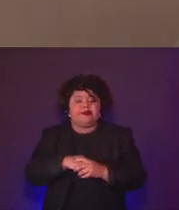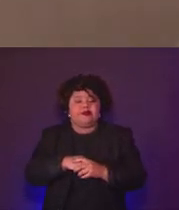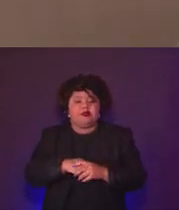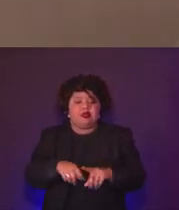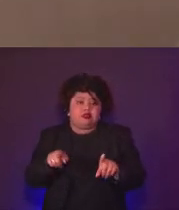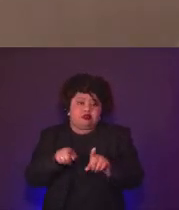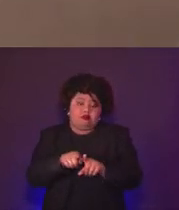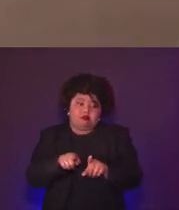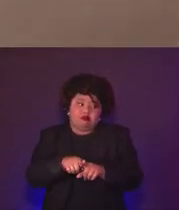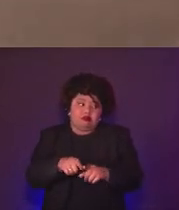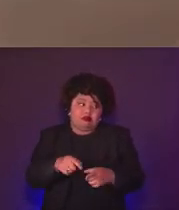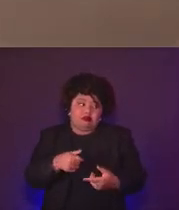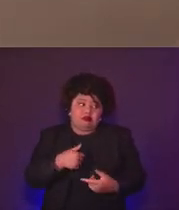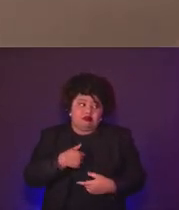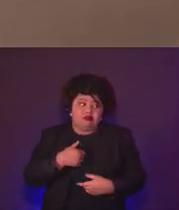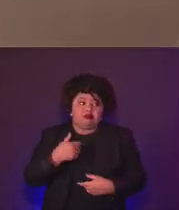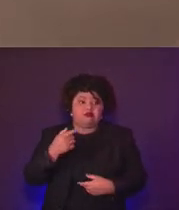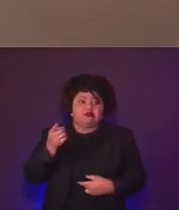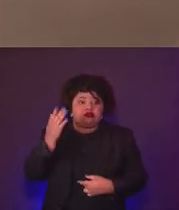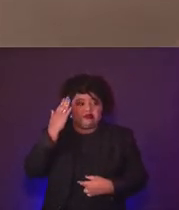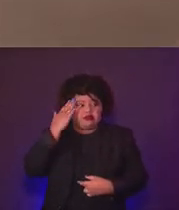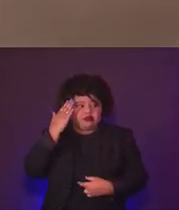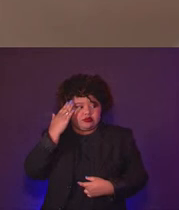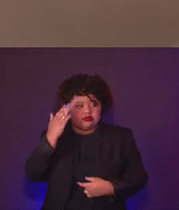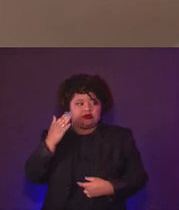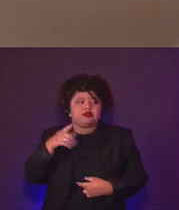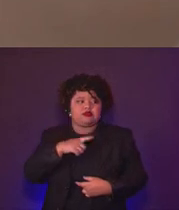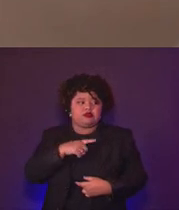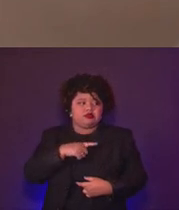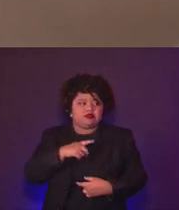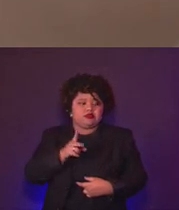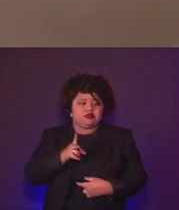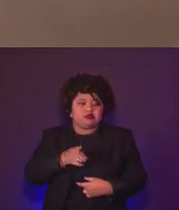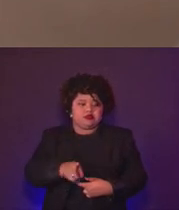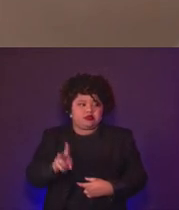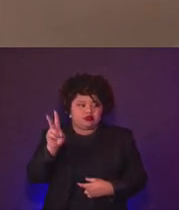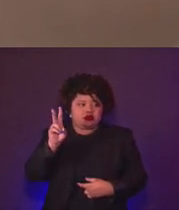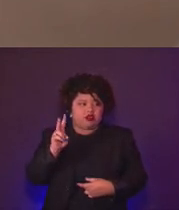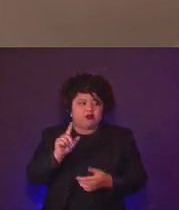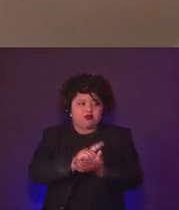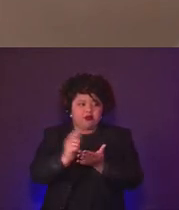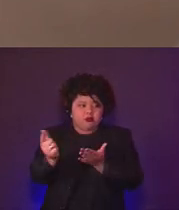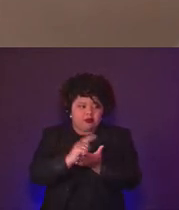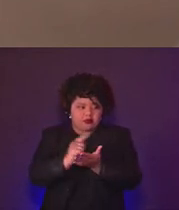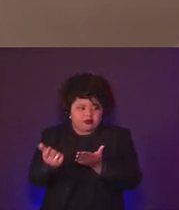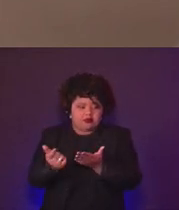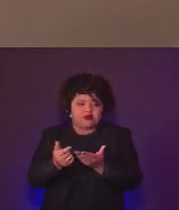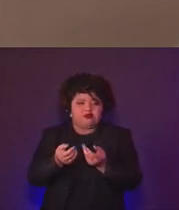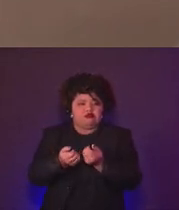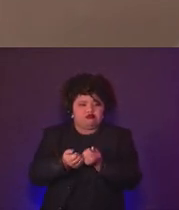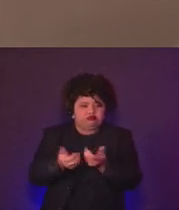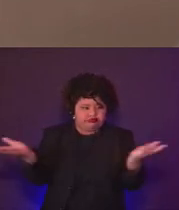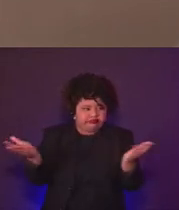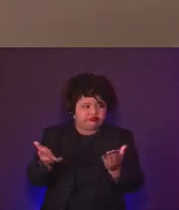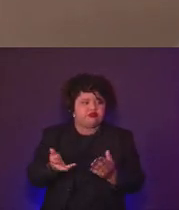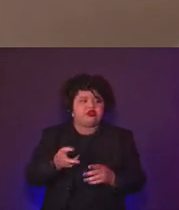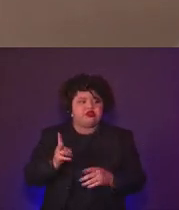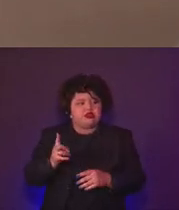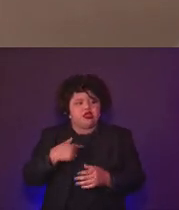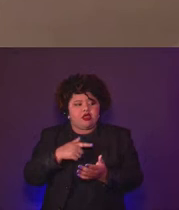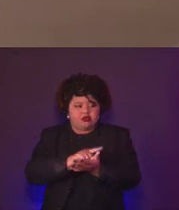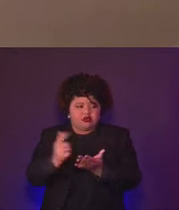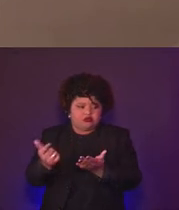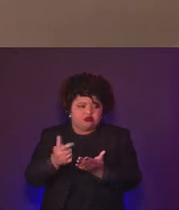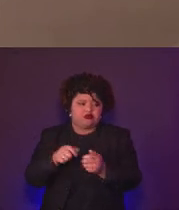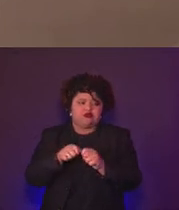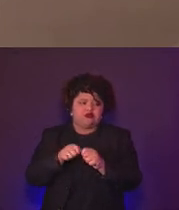he used to give away a copy of his book if you could get a scatter plot published in the paper. And I did get a scatter plot published in the Detroit News, and he did